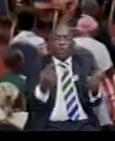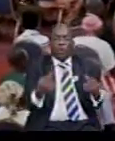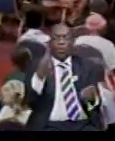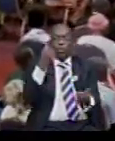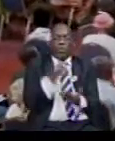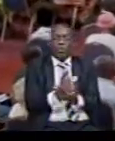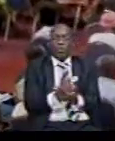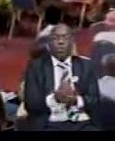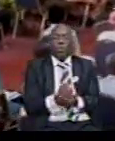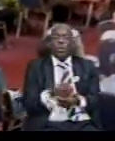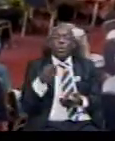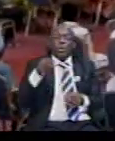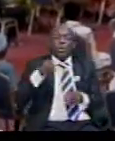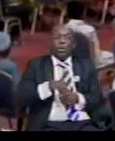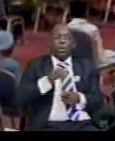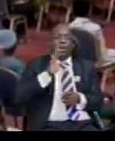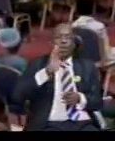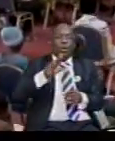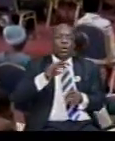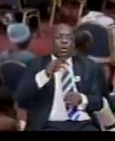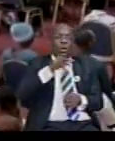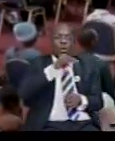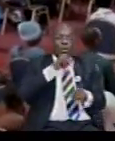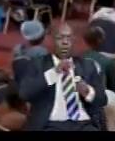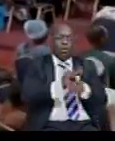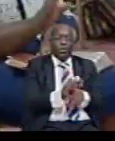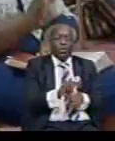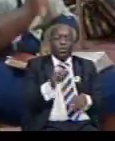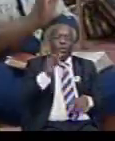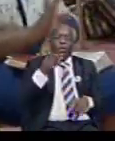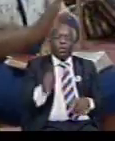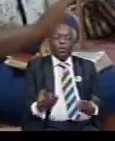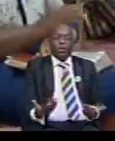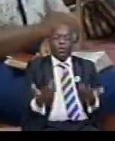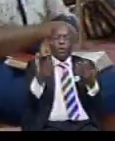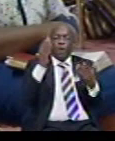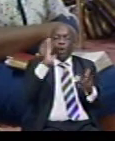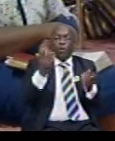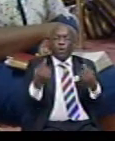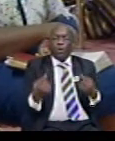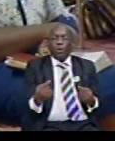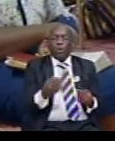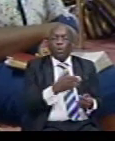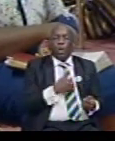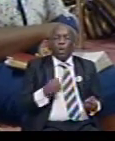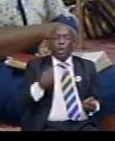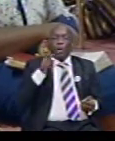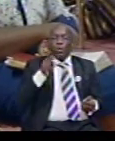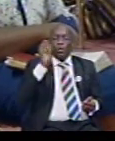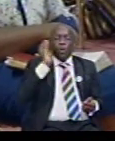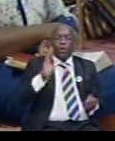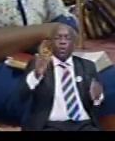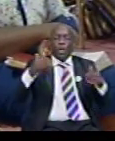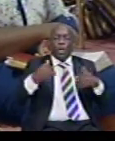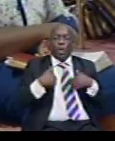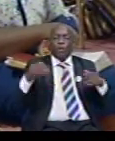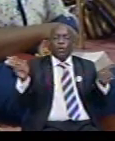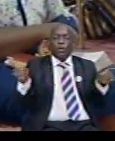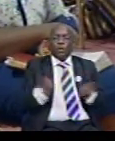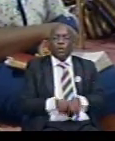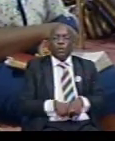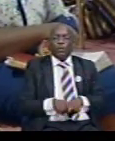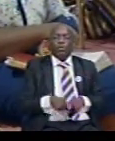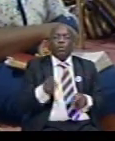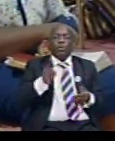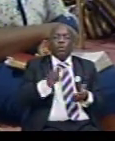your ministry, the fire will come. And you will have the same results